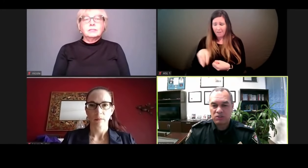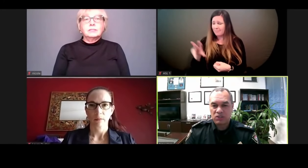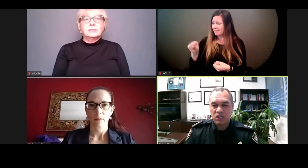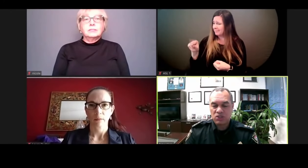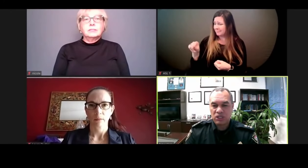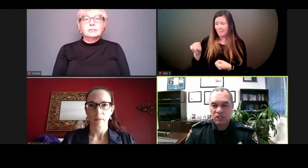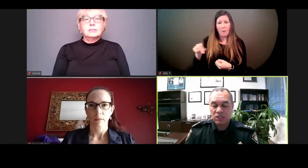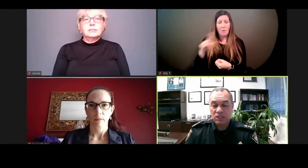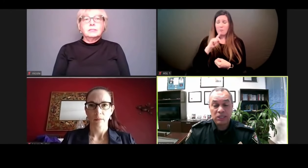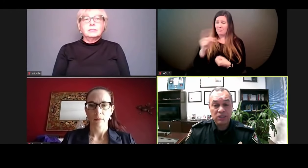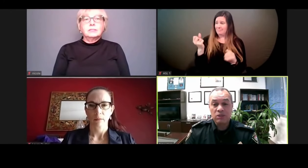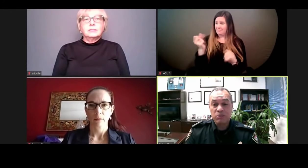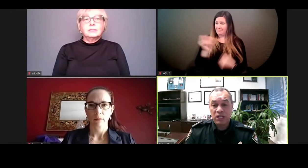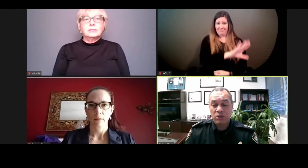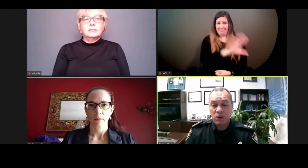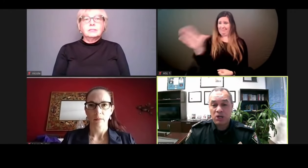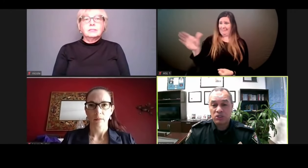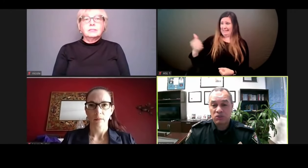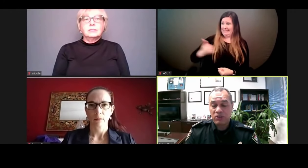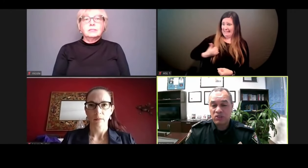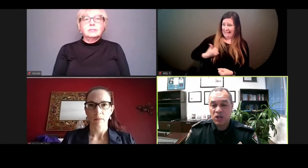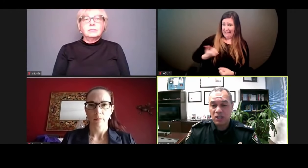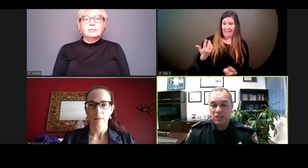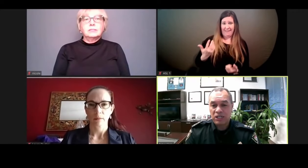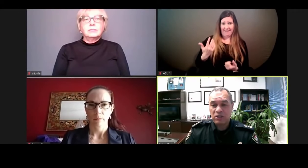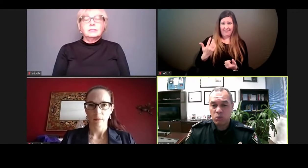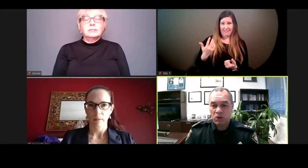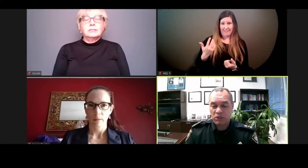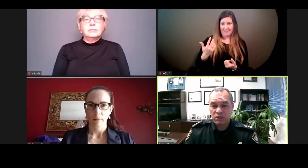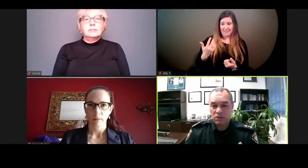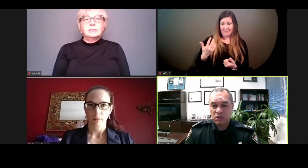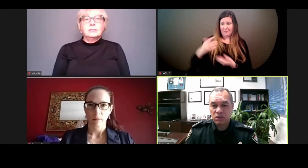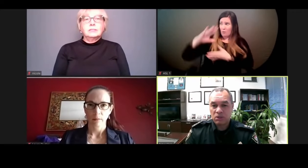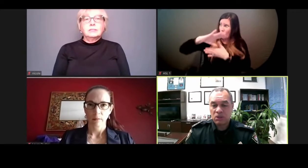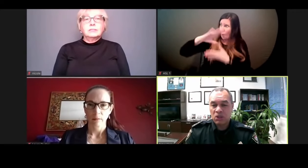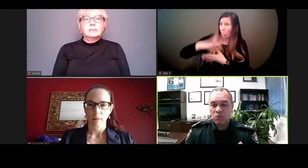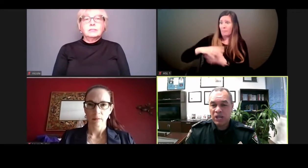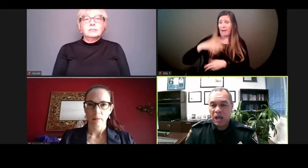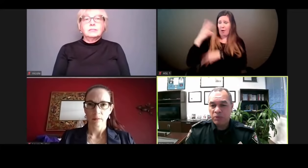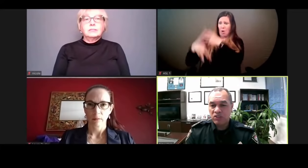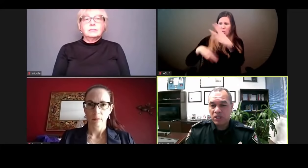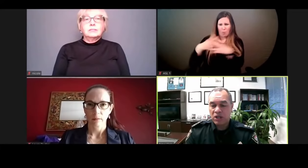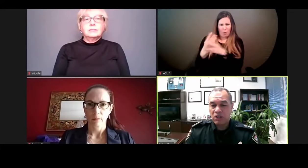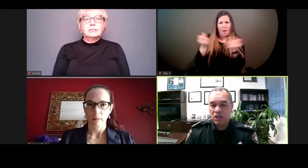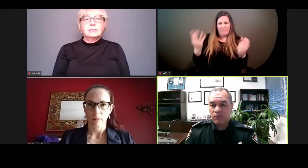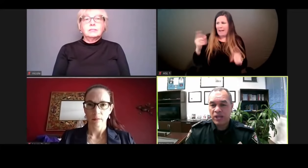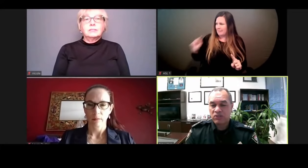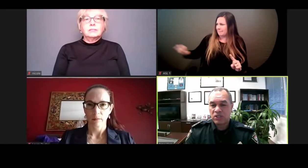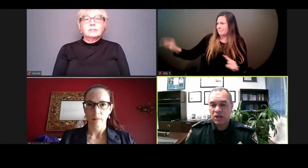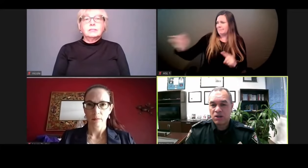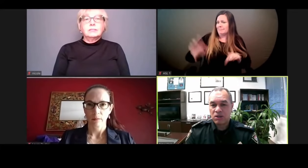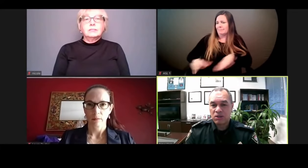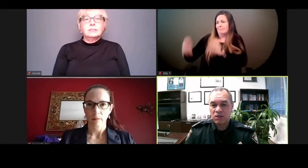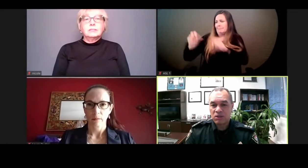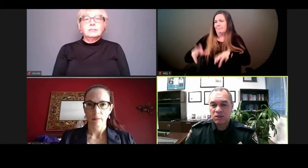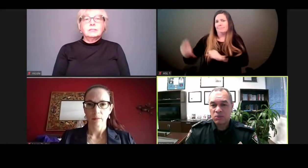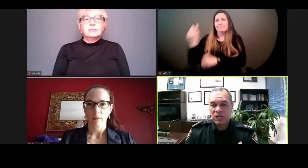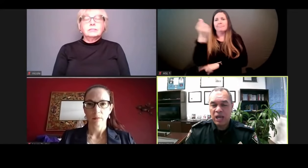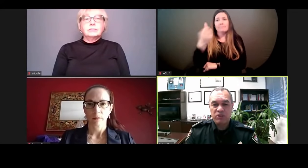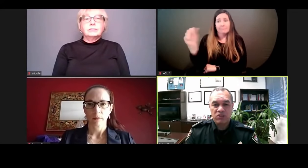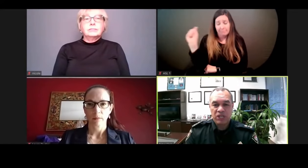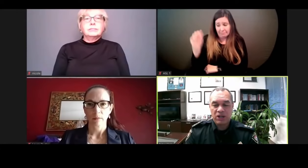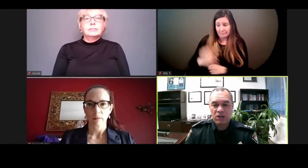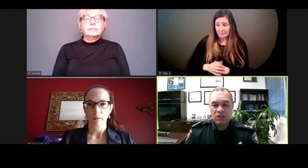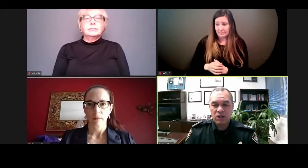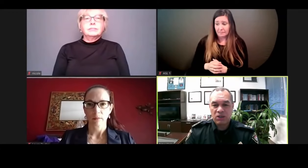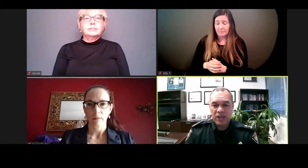parts of this country, indeed many other parts around this continent and the world. What happens here affects there. What